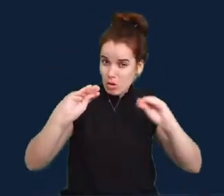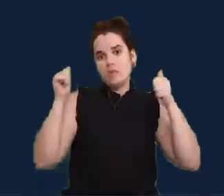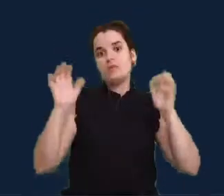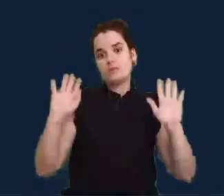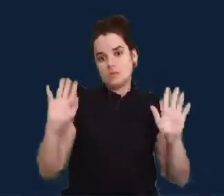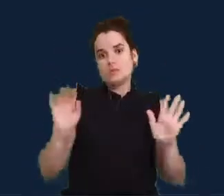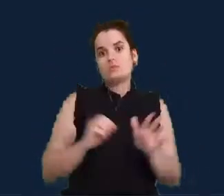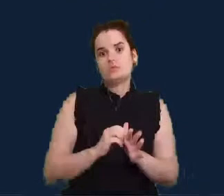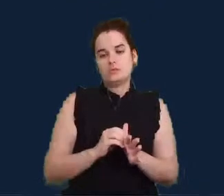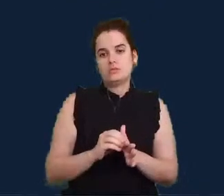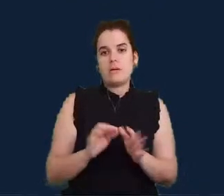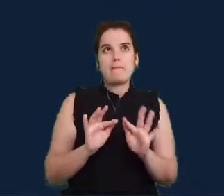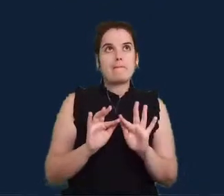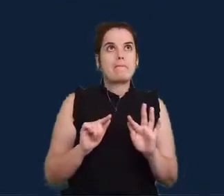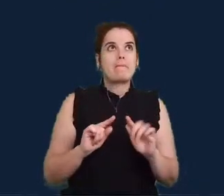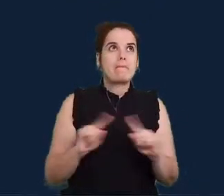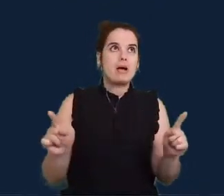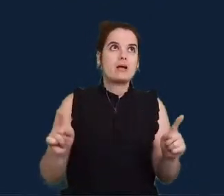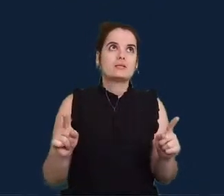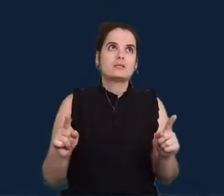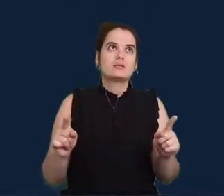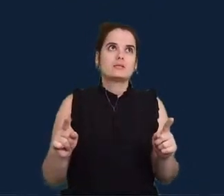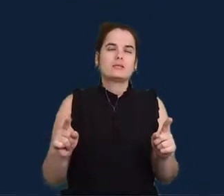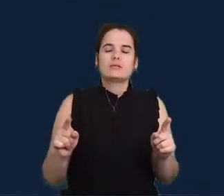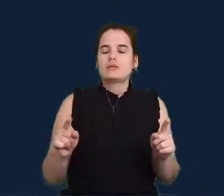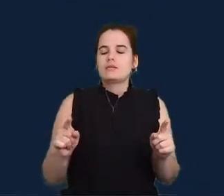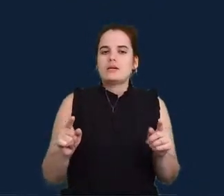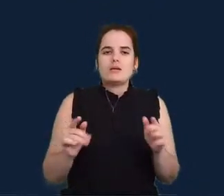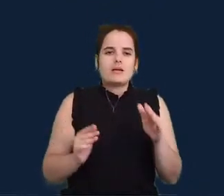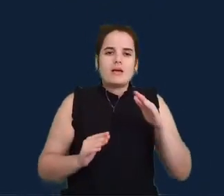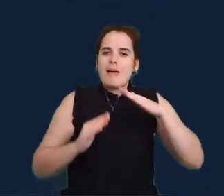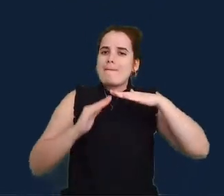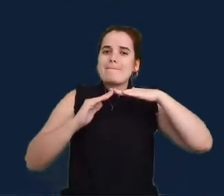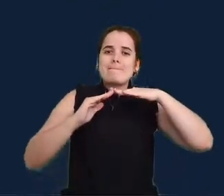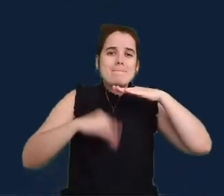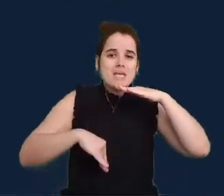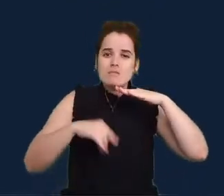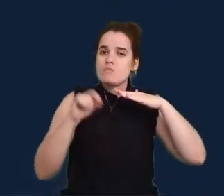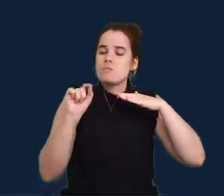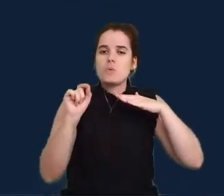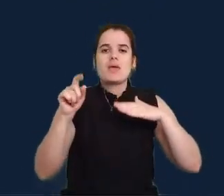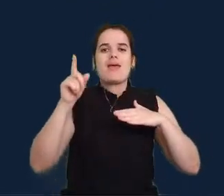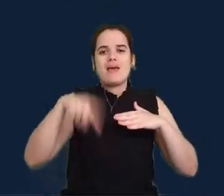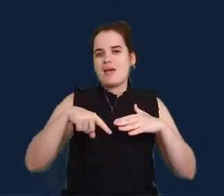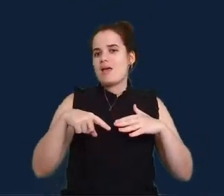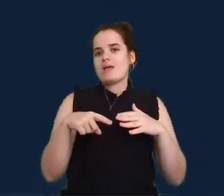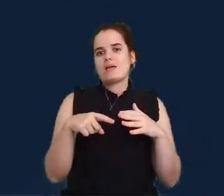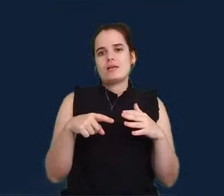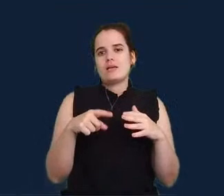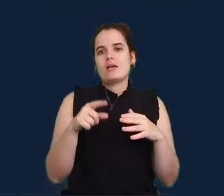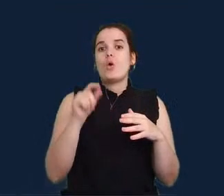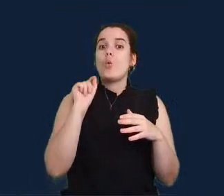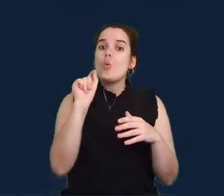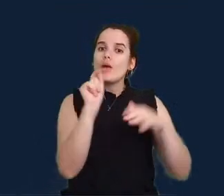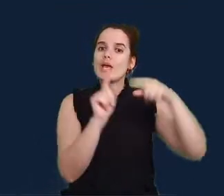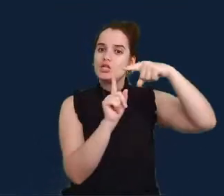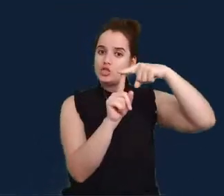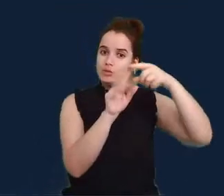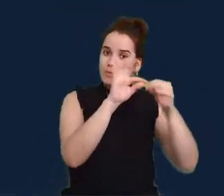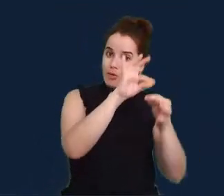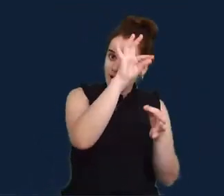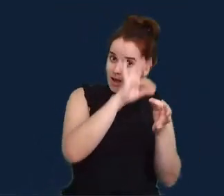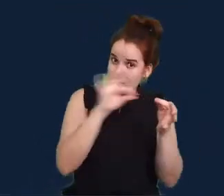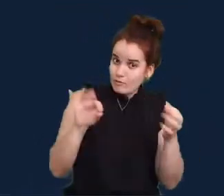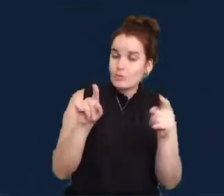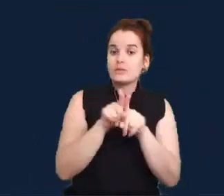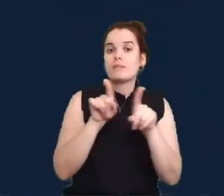what are you showing and what is the key insight. That's a good place to start. Yeah, like think of a way